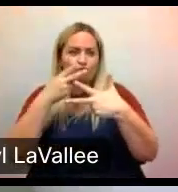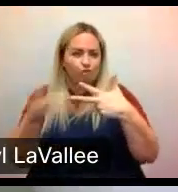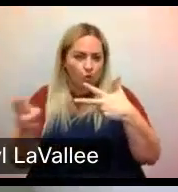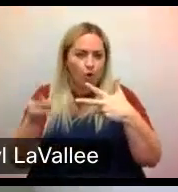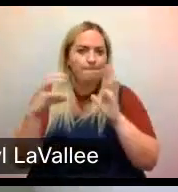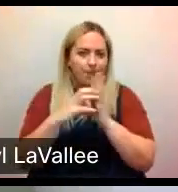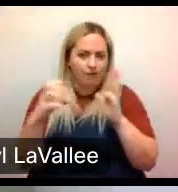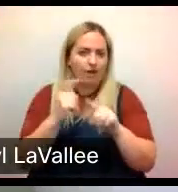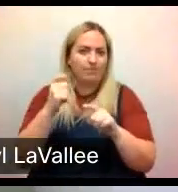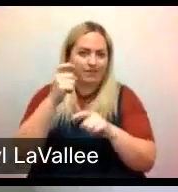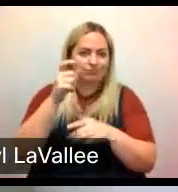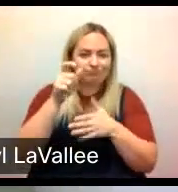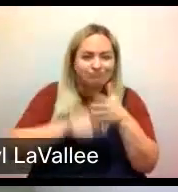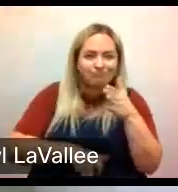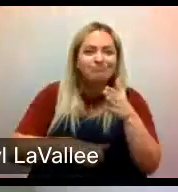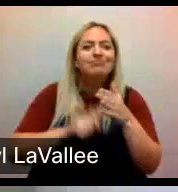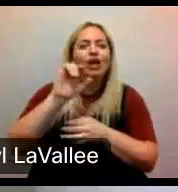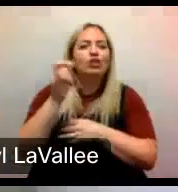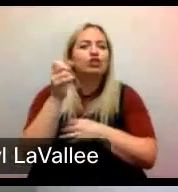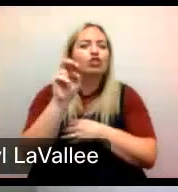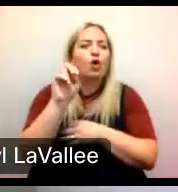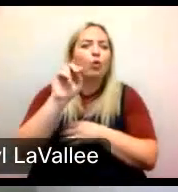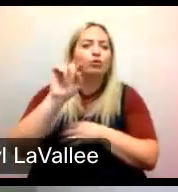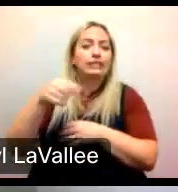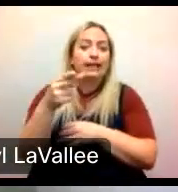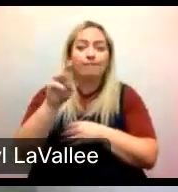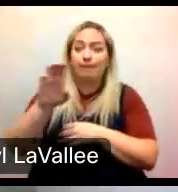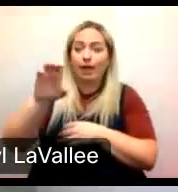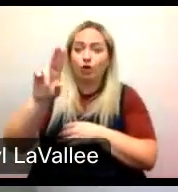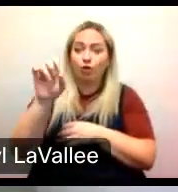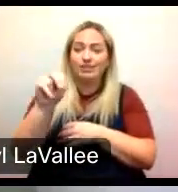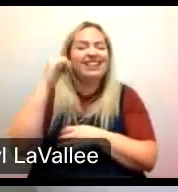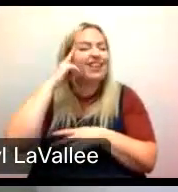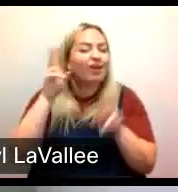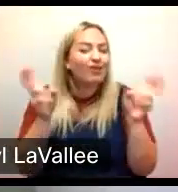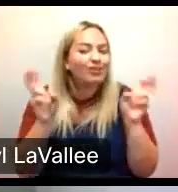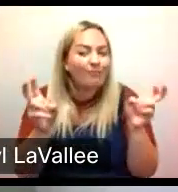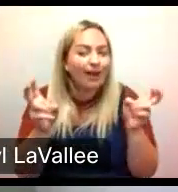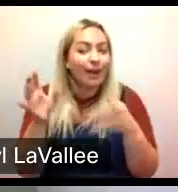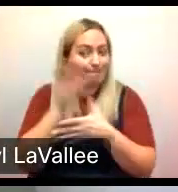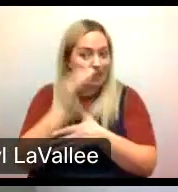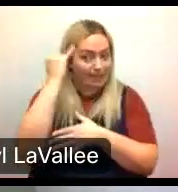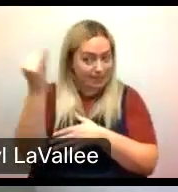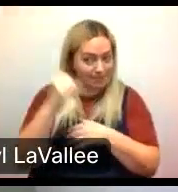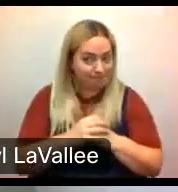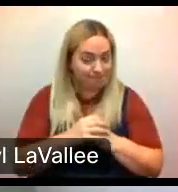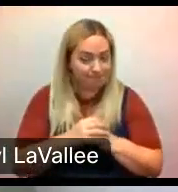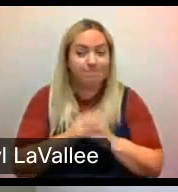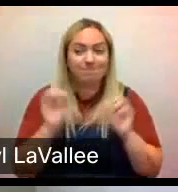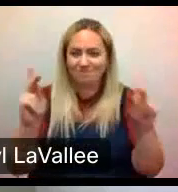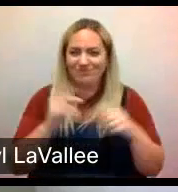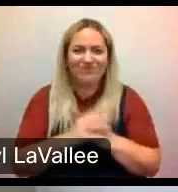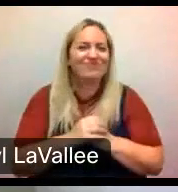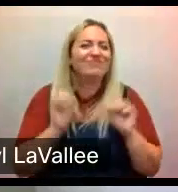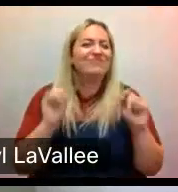from this article by Joseph McCrossan. And I want you to think about the topic and the main idea. Okay,